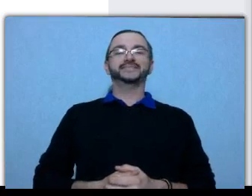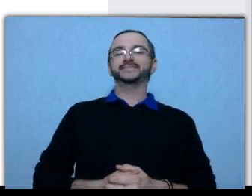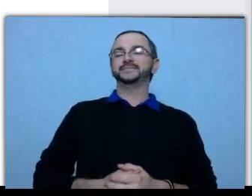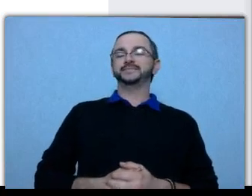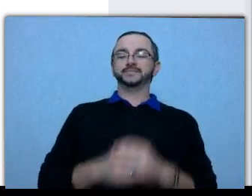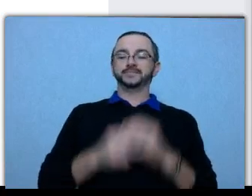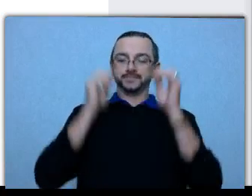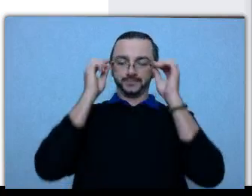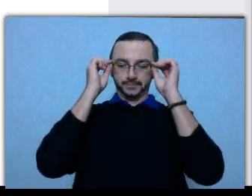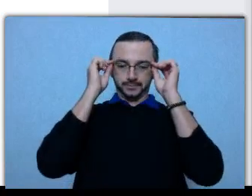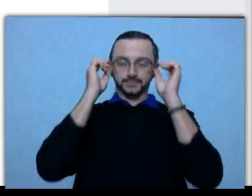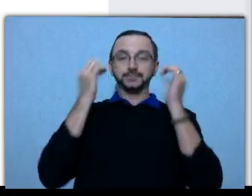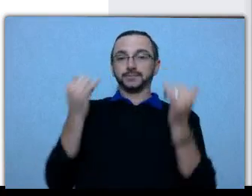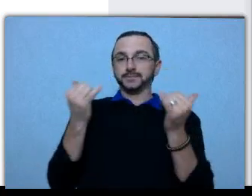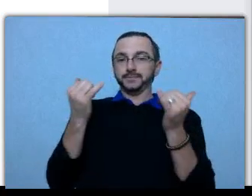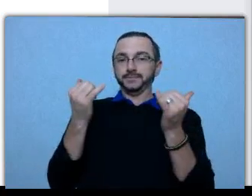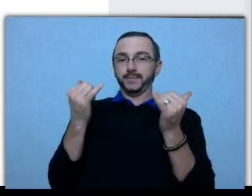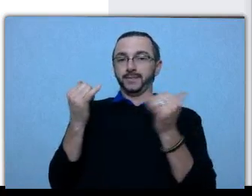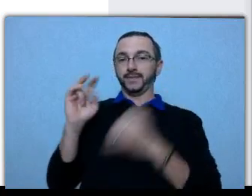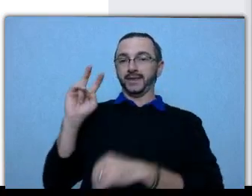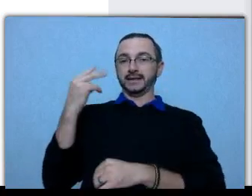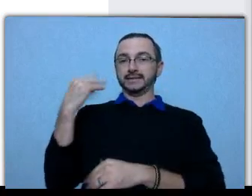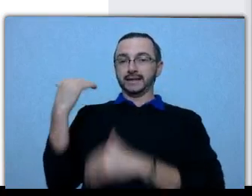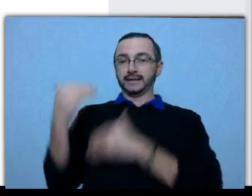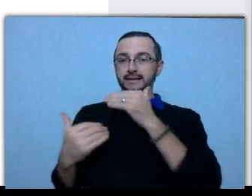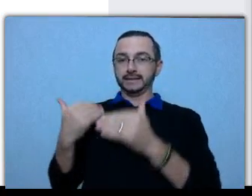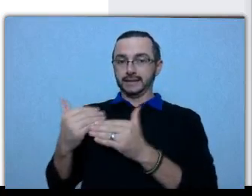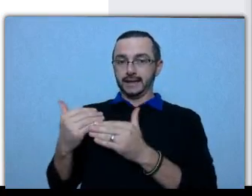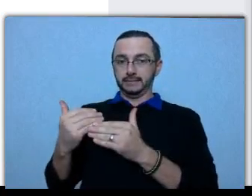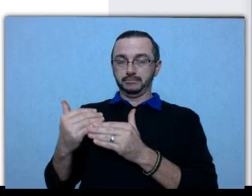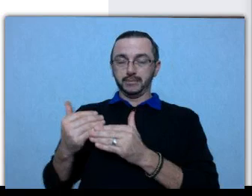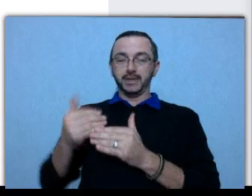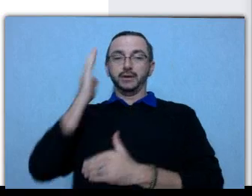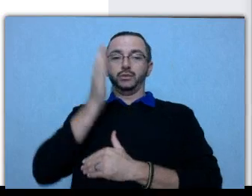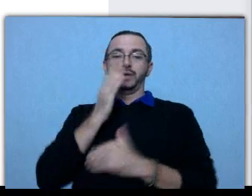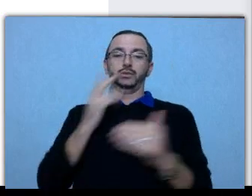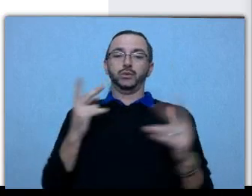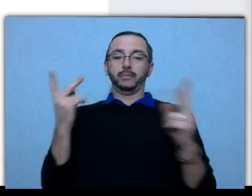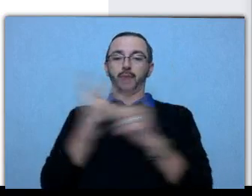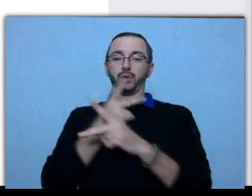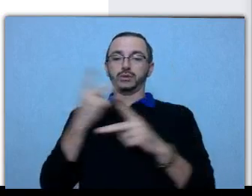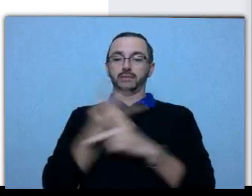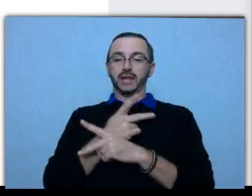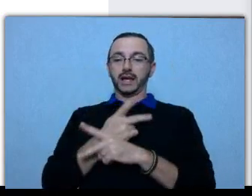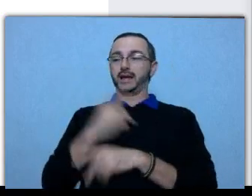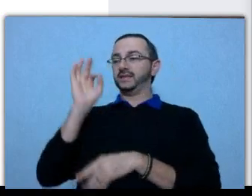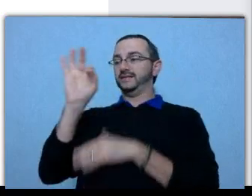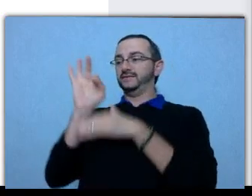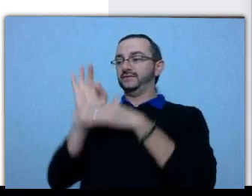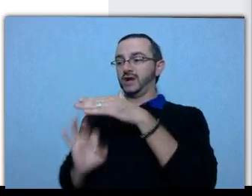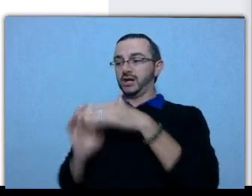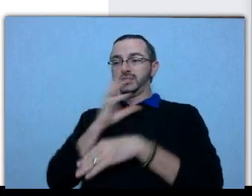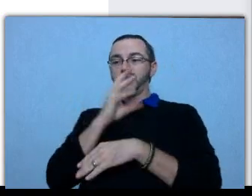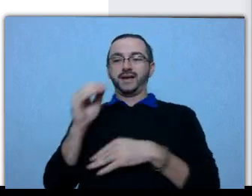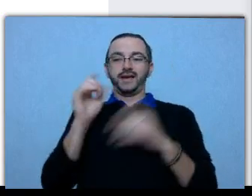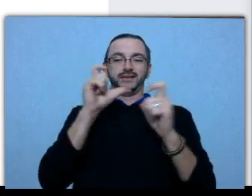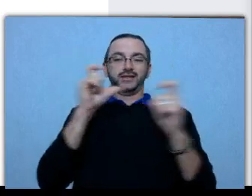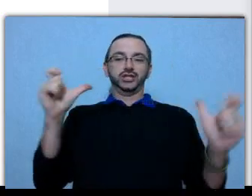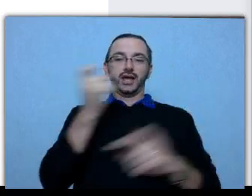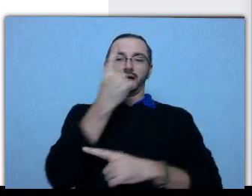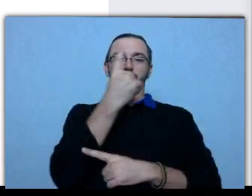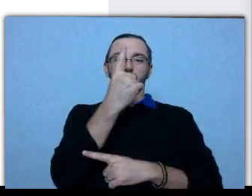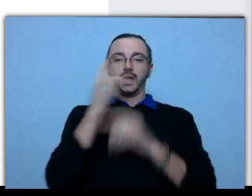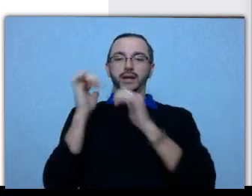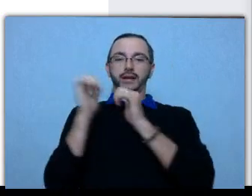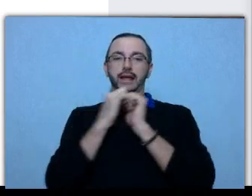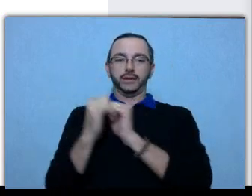The second step is that we're going to multiply the fraction and the giant one together. So right now we're just going to put the